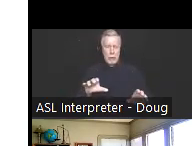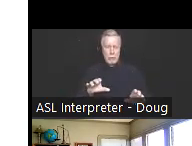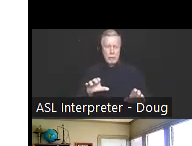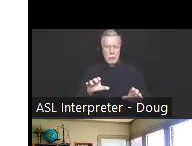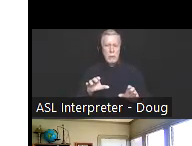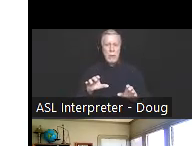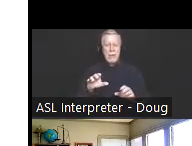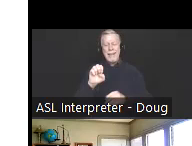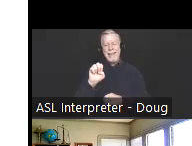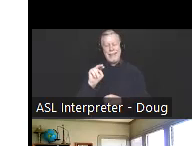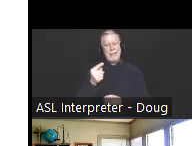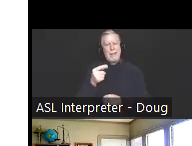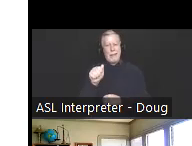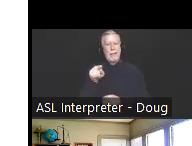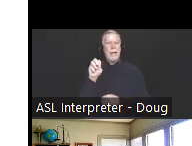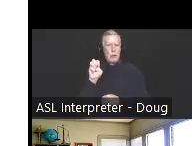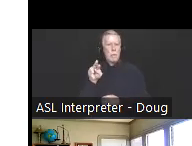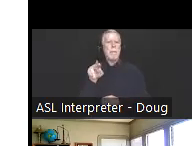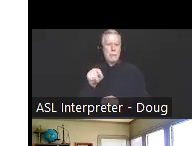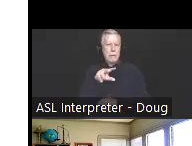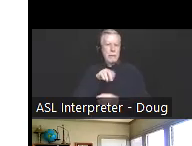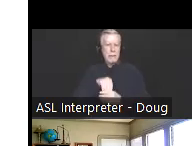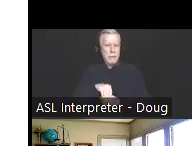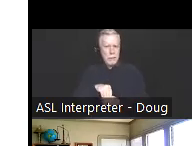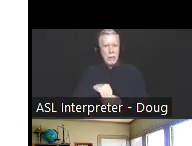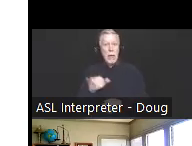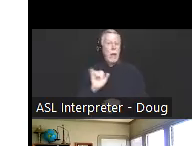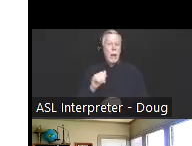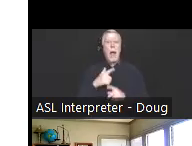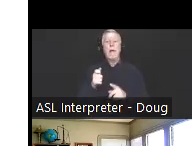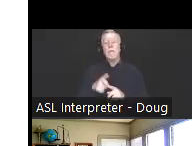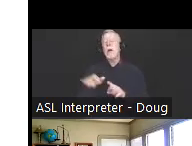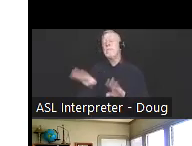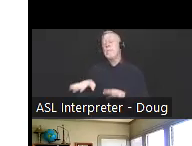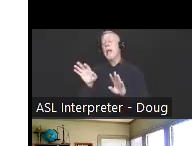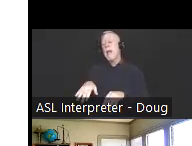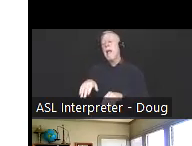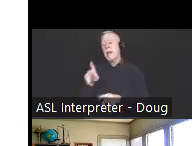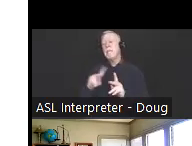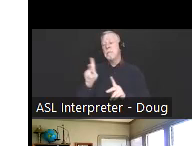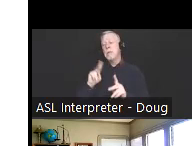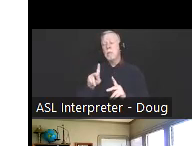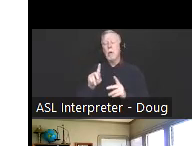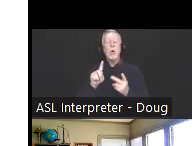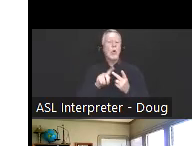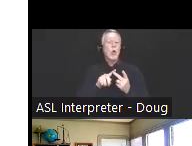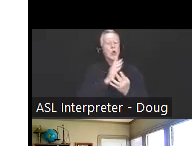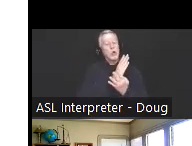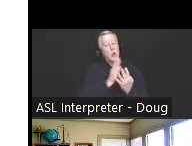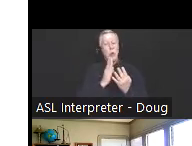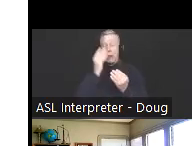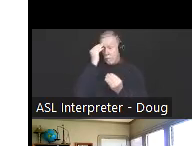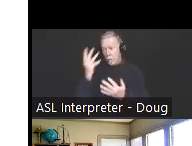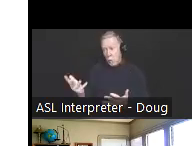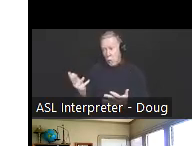engagement. All the way from placating people to simply informing them, to really consulting and